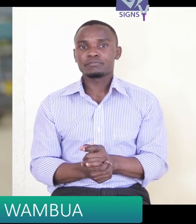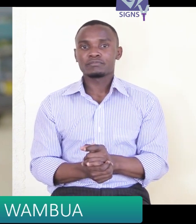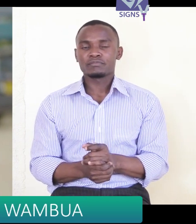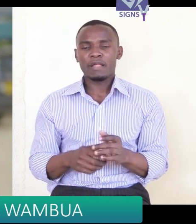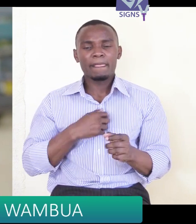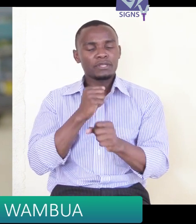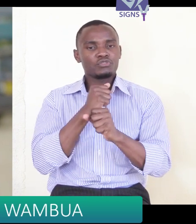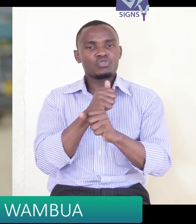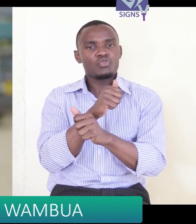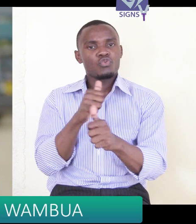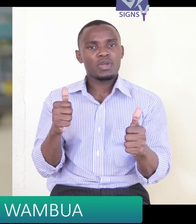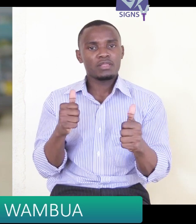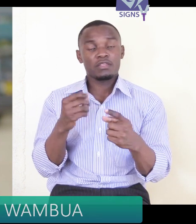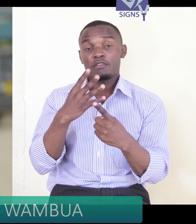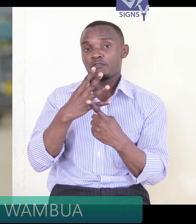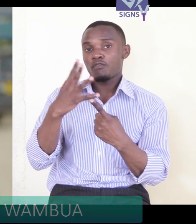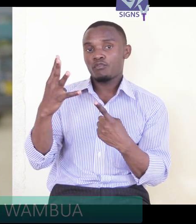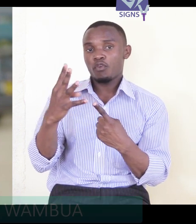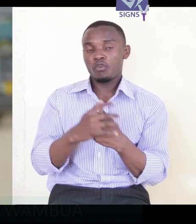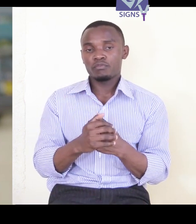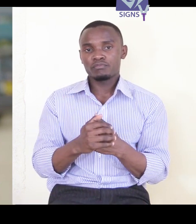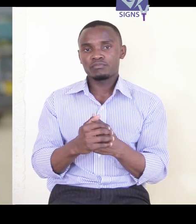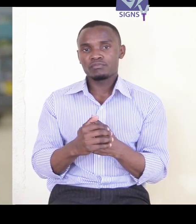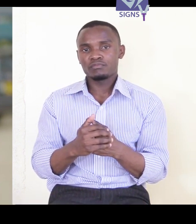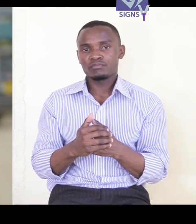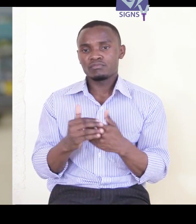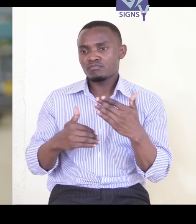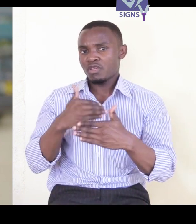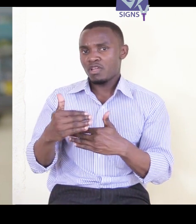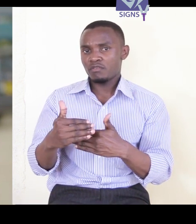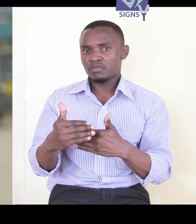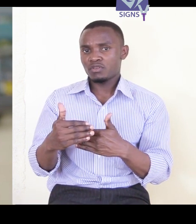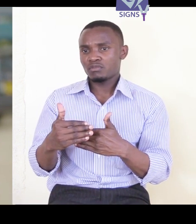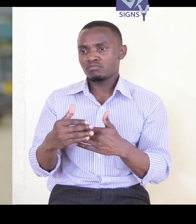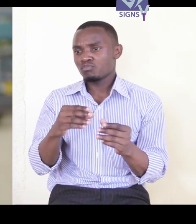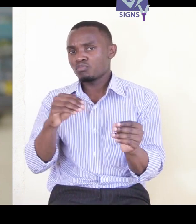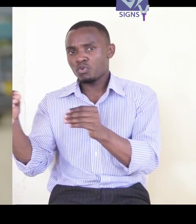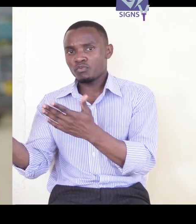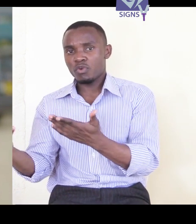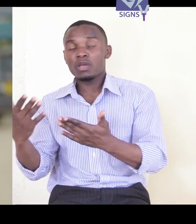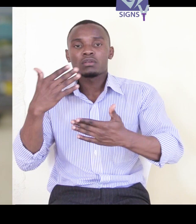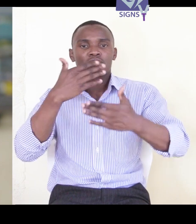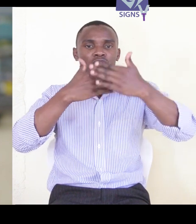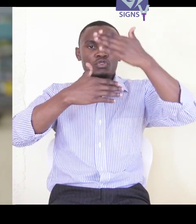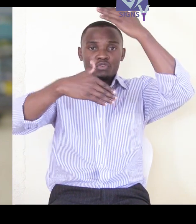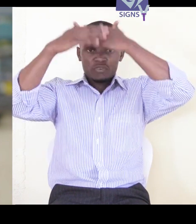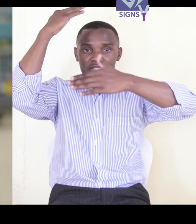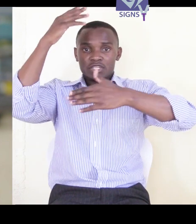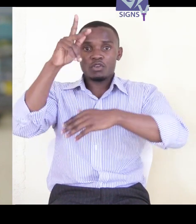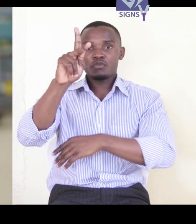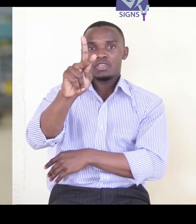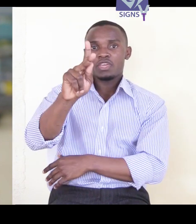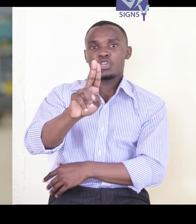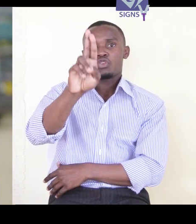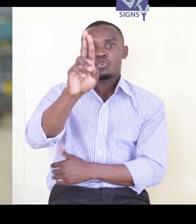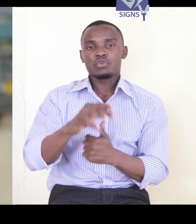I managed to do well in my Form 4. From there, I joined Kenyatta University, where I